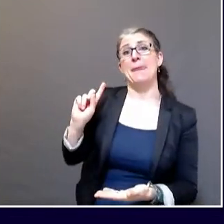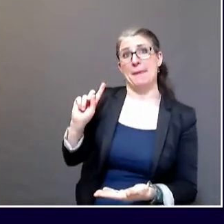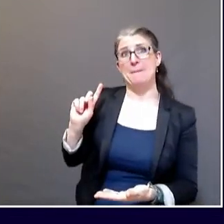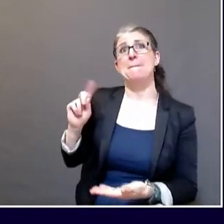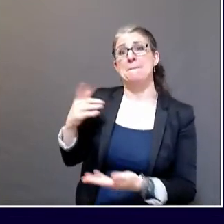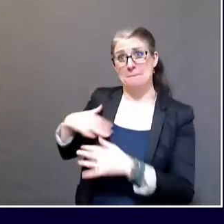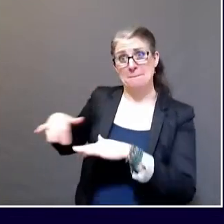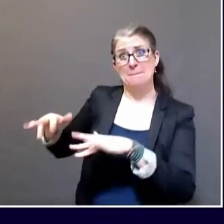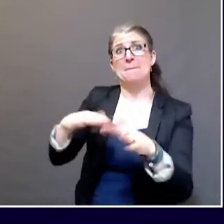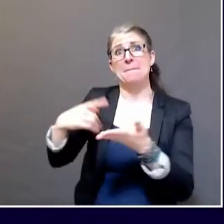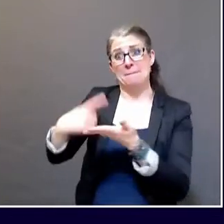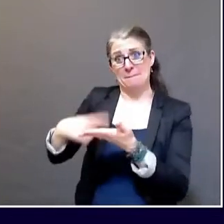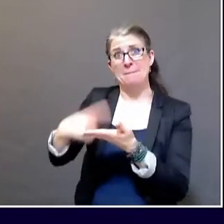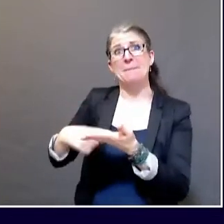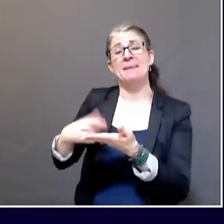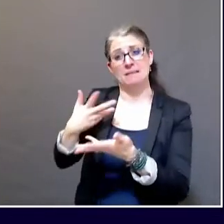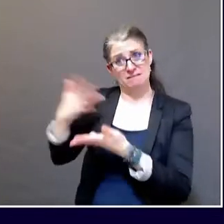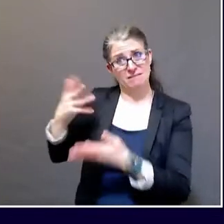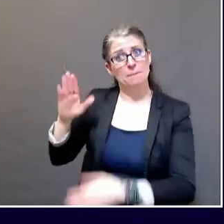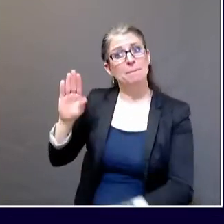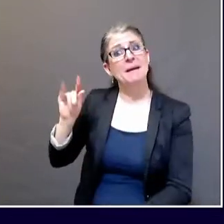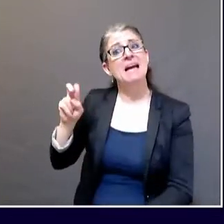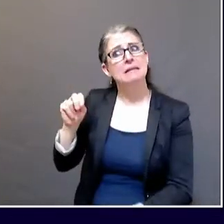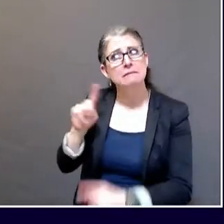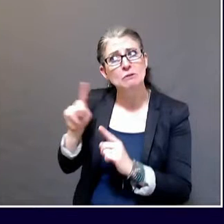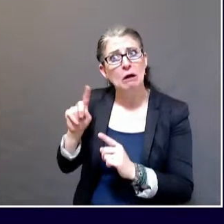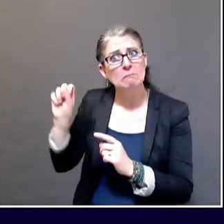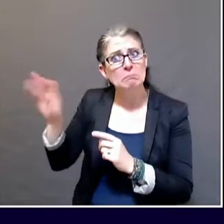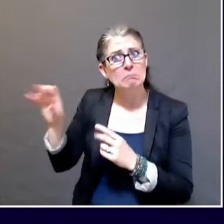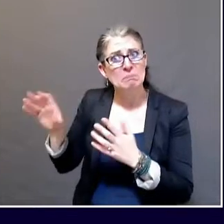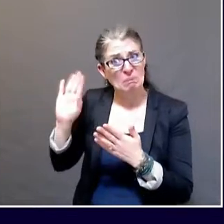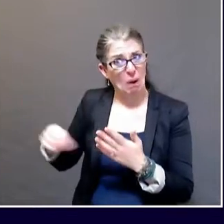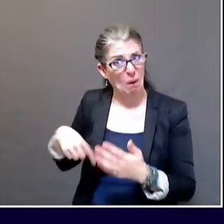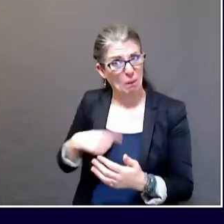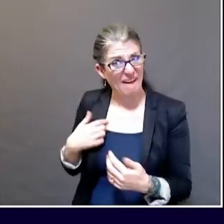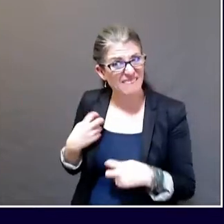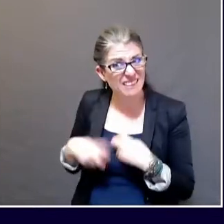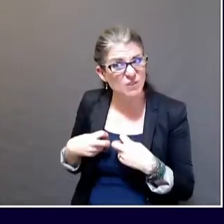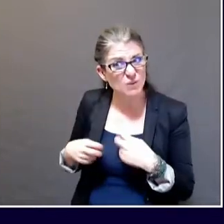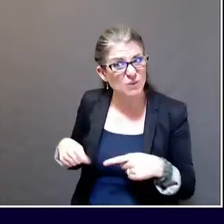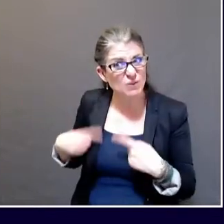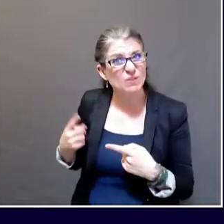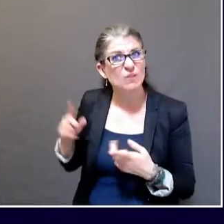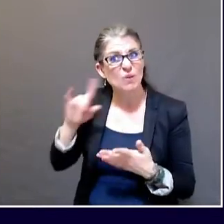a major vaccination effort that the state of Maine to date has gotten no funding for.